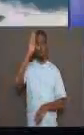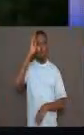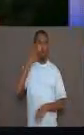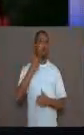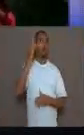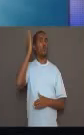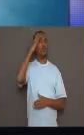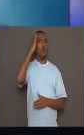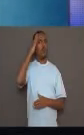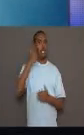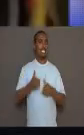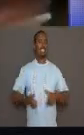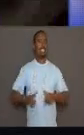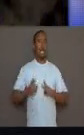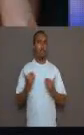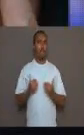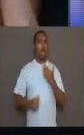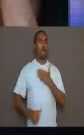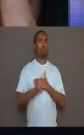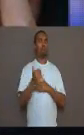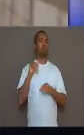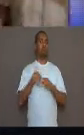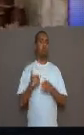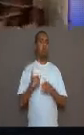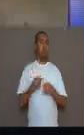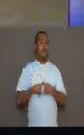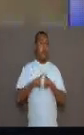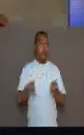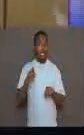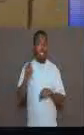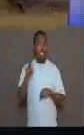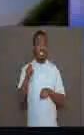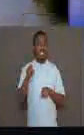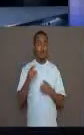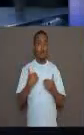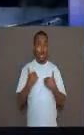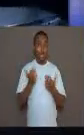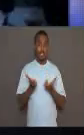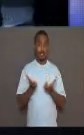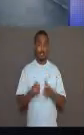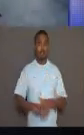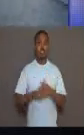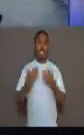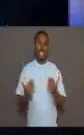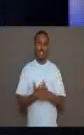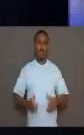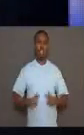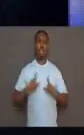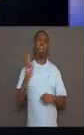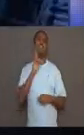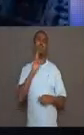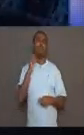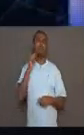Bond knows that his life is now in danger, but he wants to start a new life with